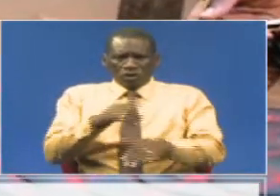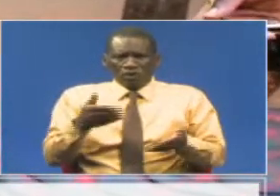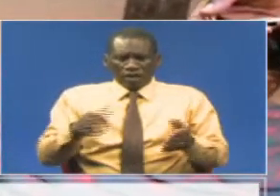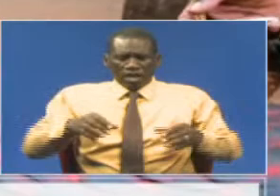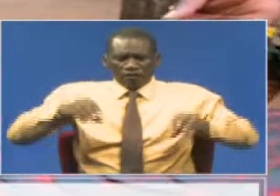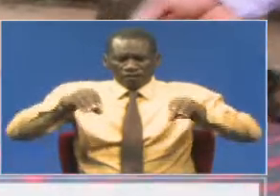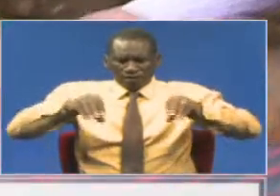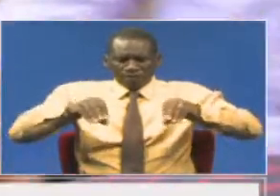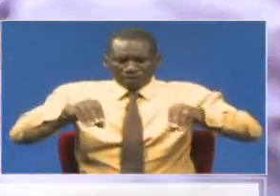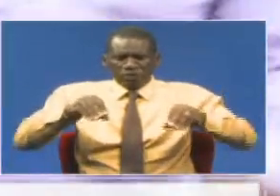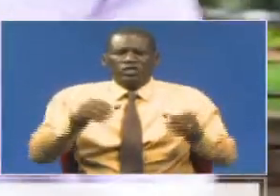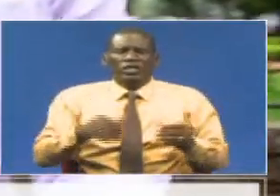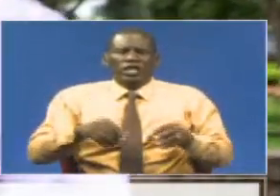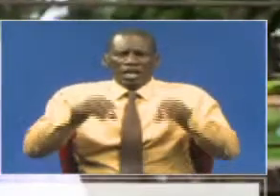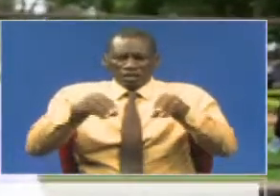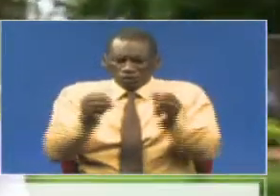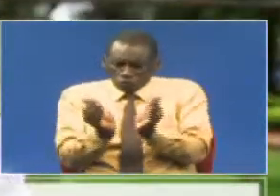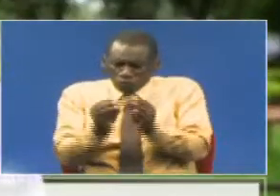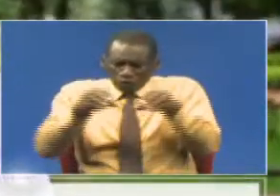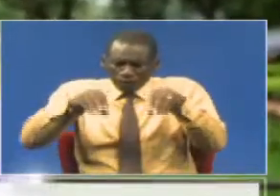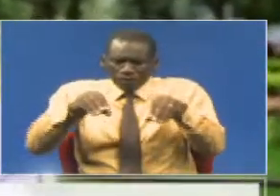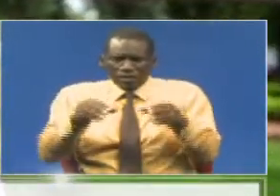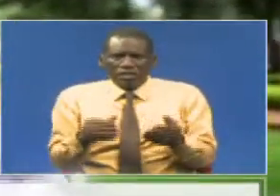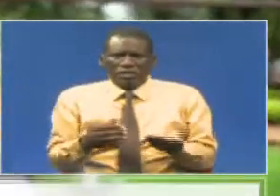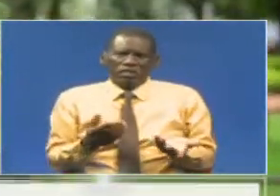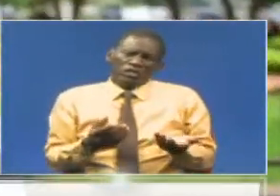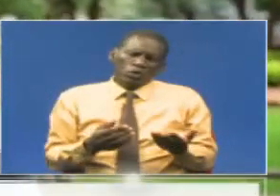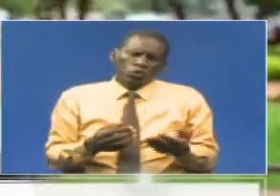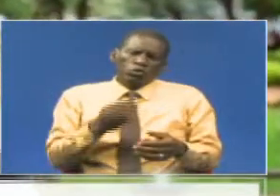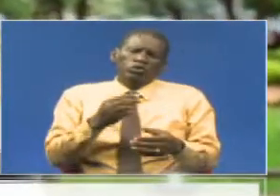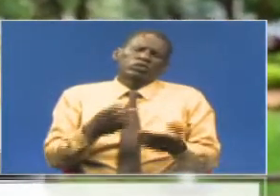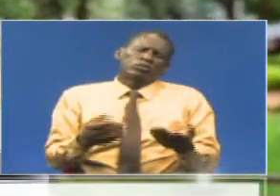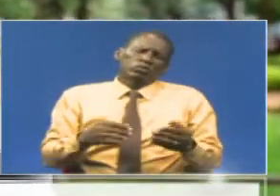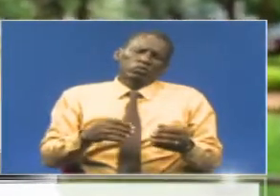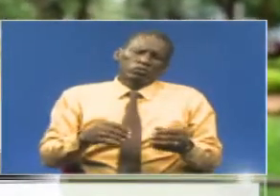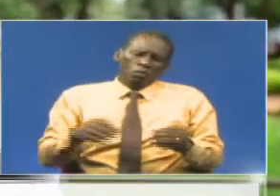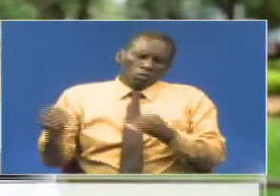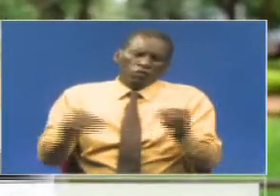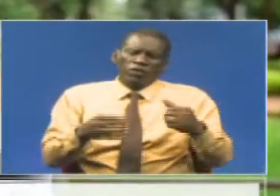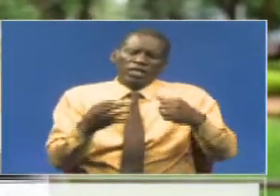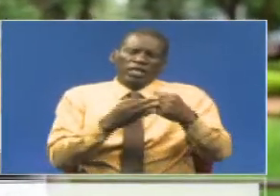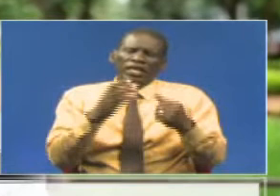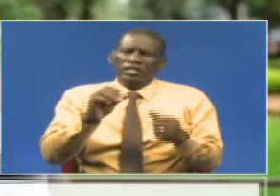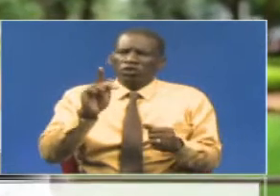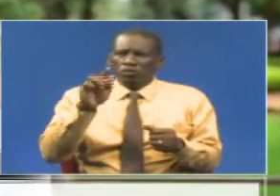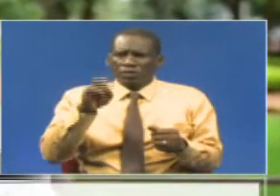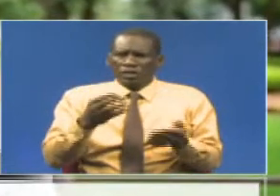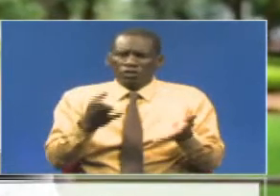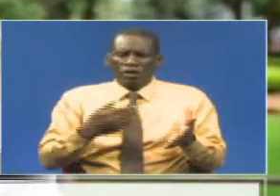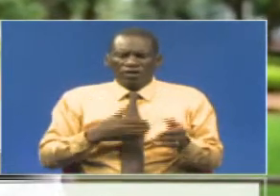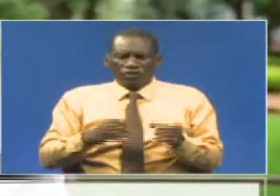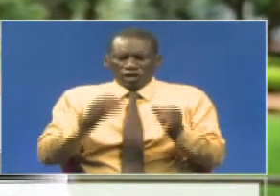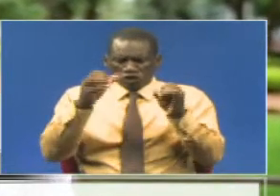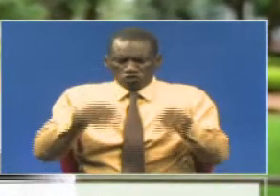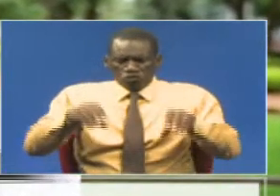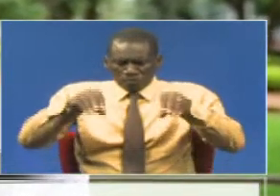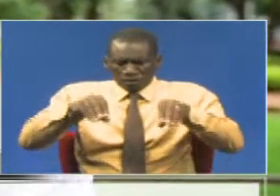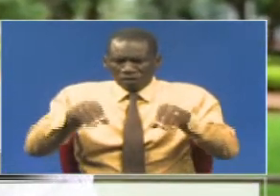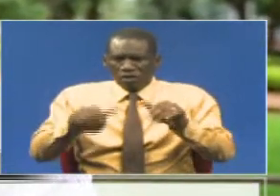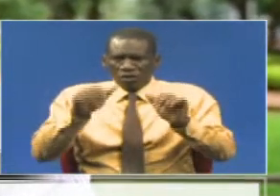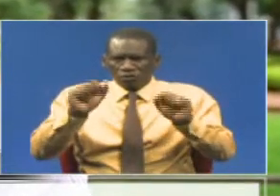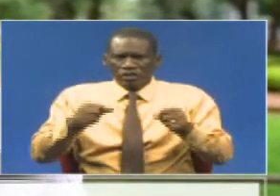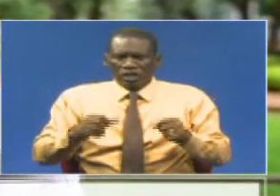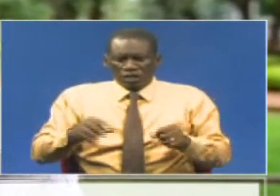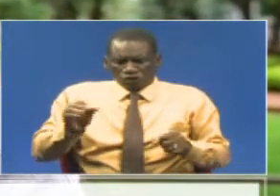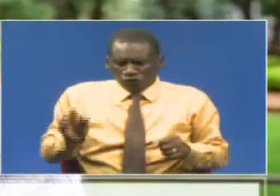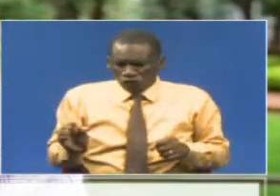battery that can take up to 8 kilometers. One charge, so I have a battery. And with one charge, it can